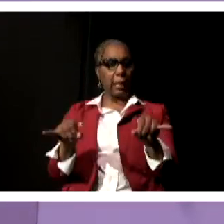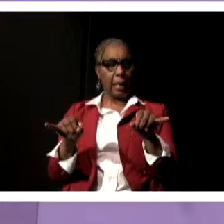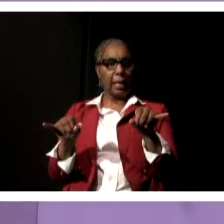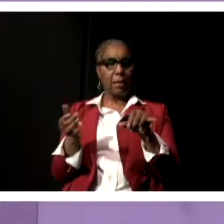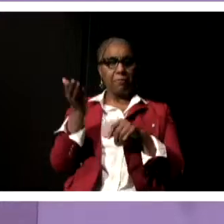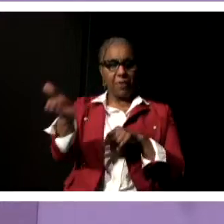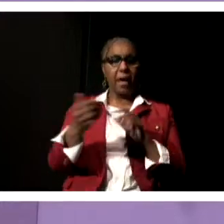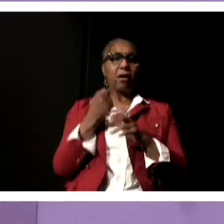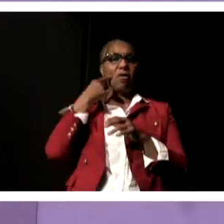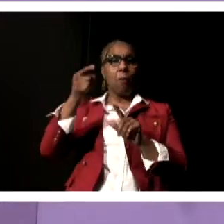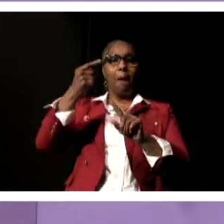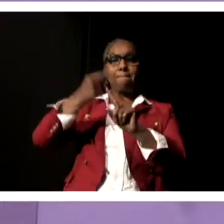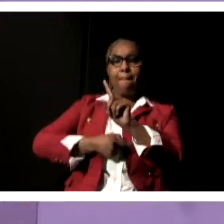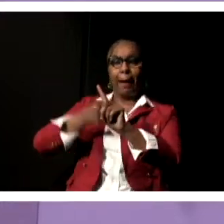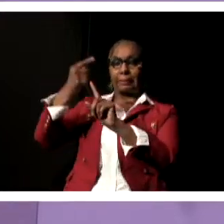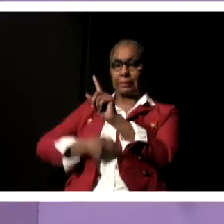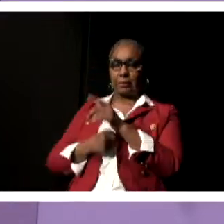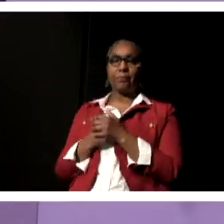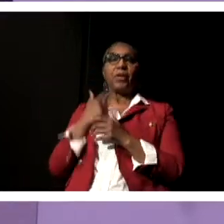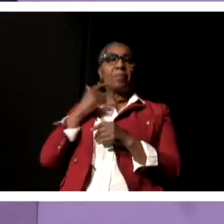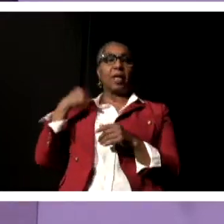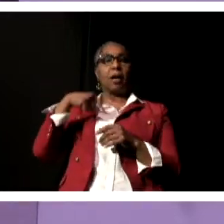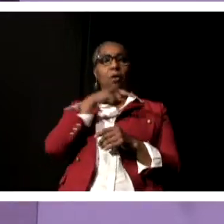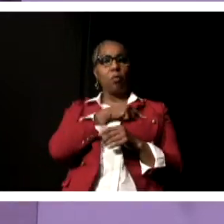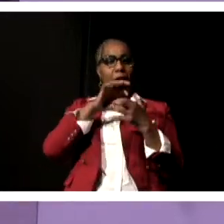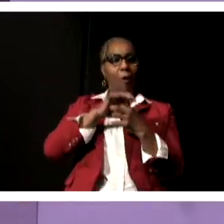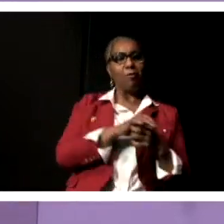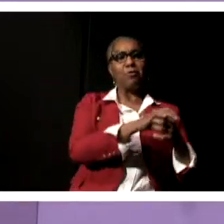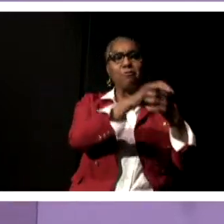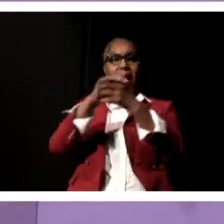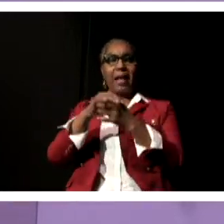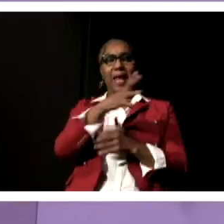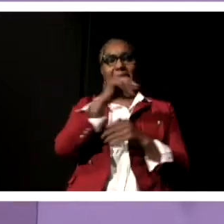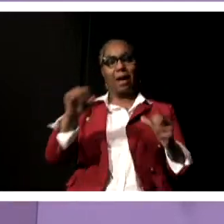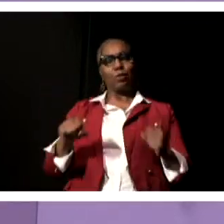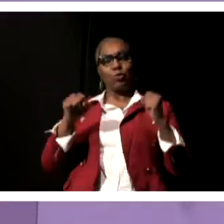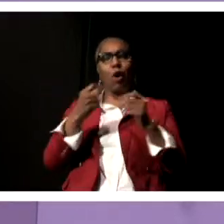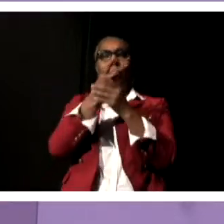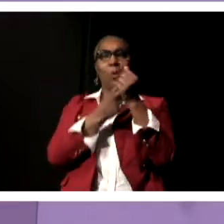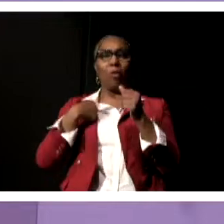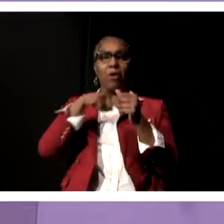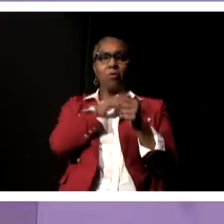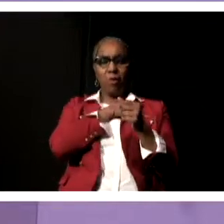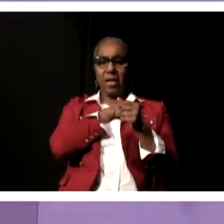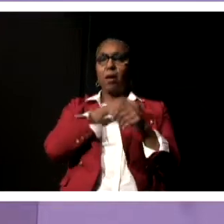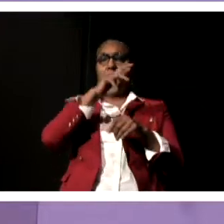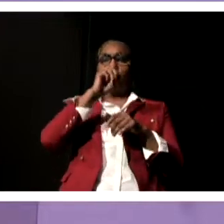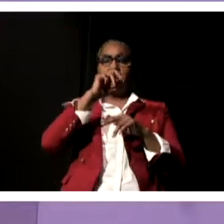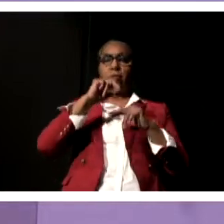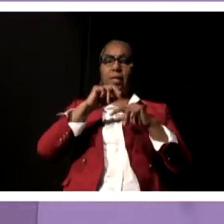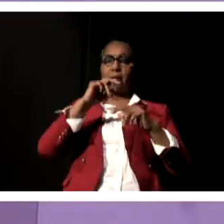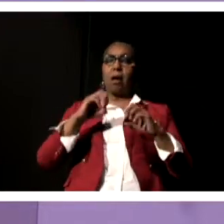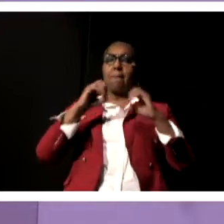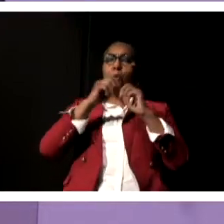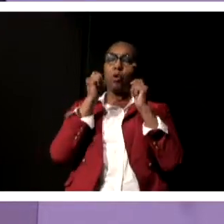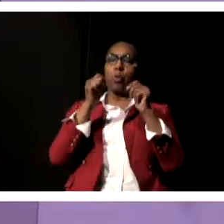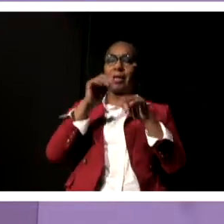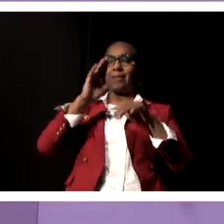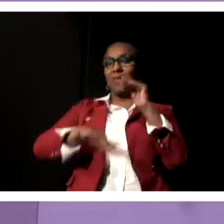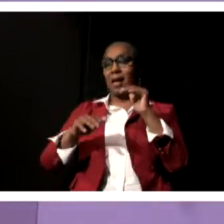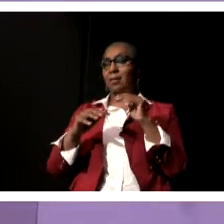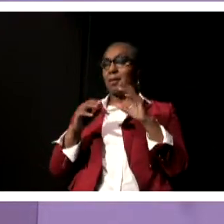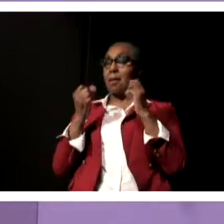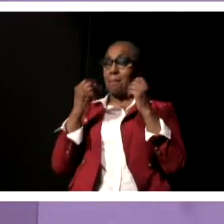scene for months. Because we are united and strong, we are rebuilding more quickly than many people would